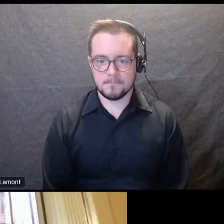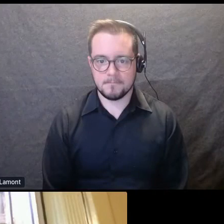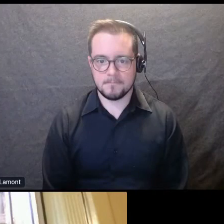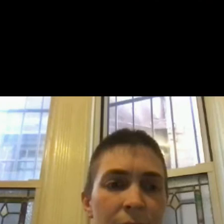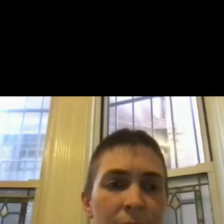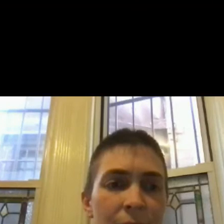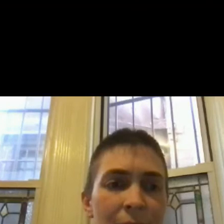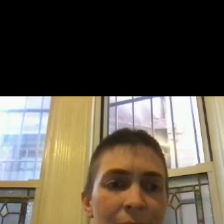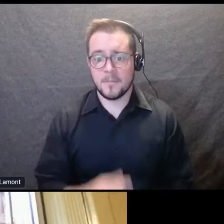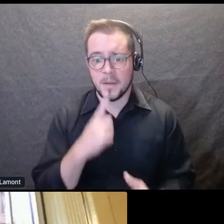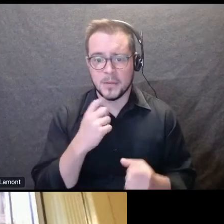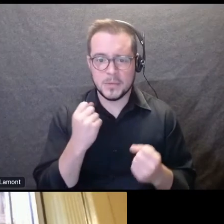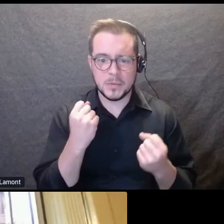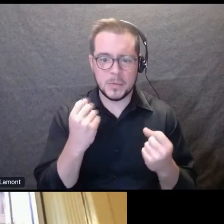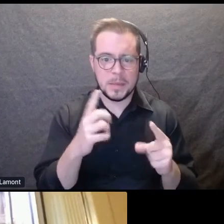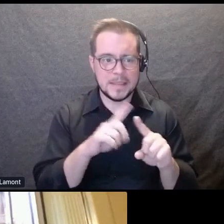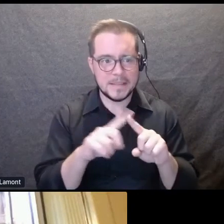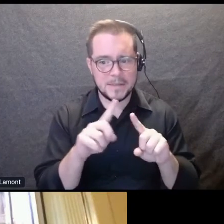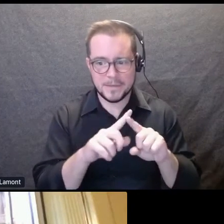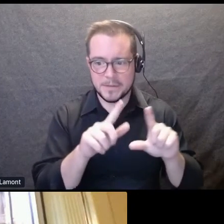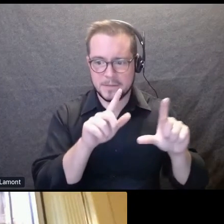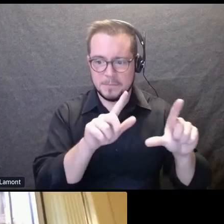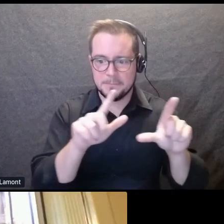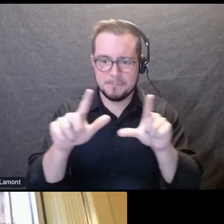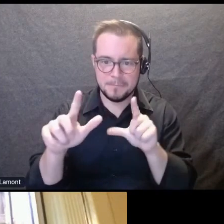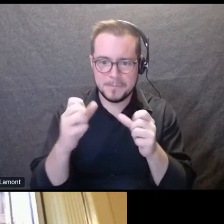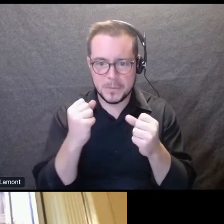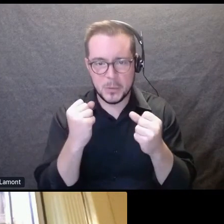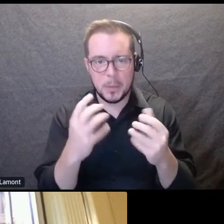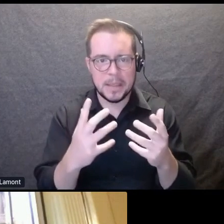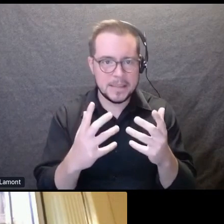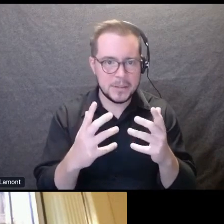So many windows and so many screens.